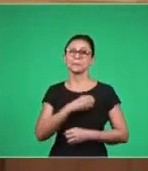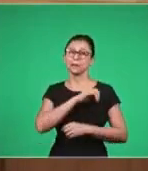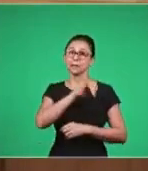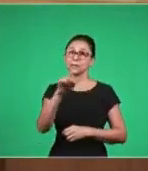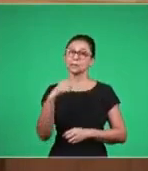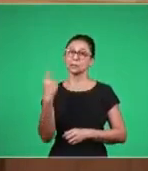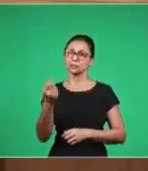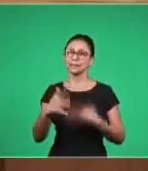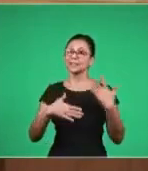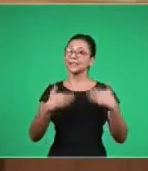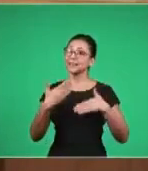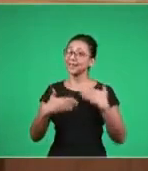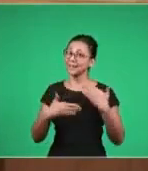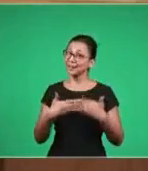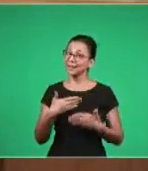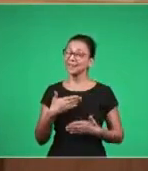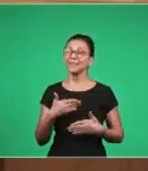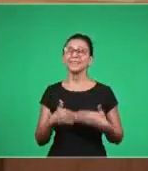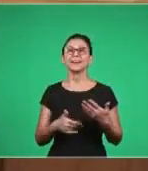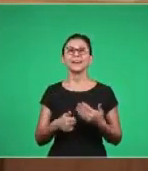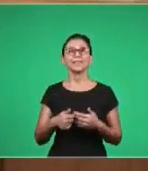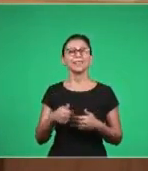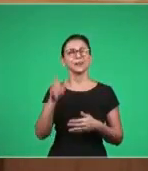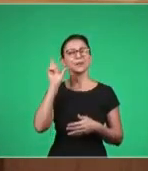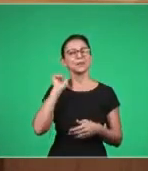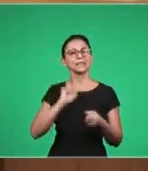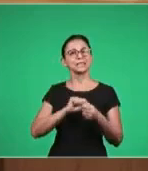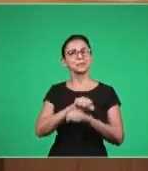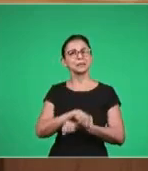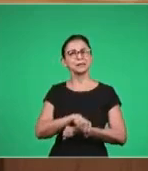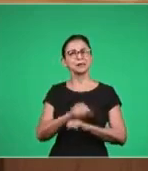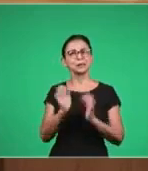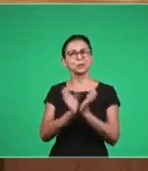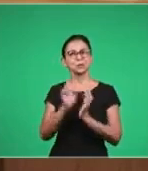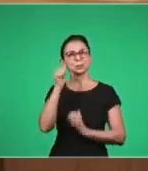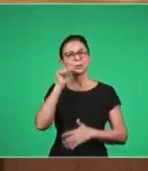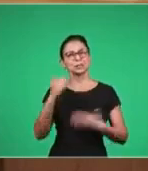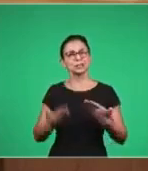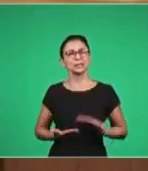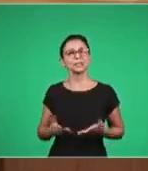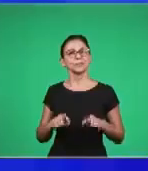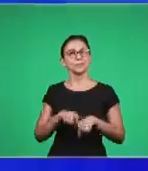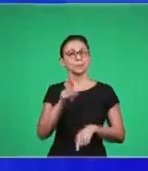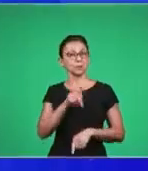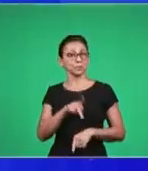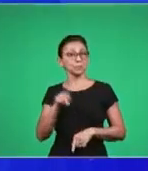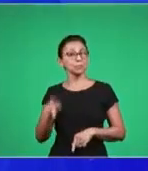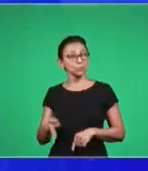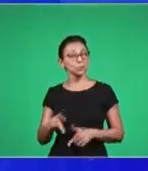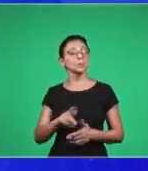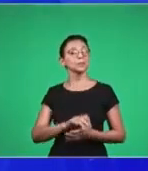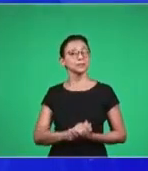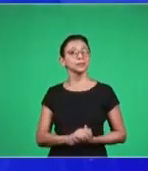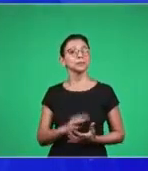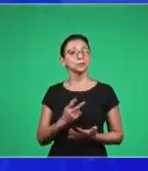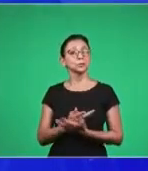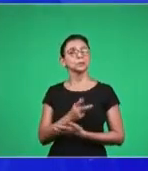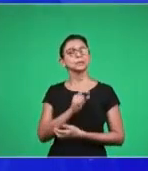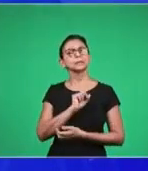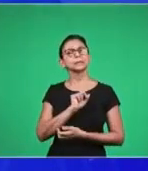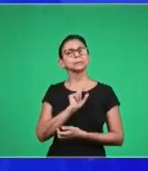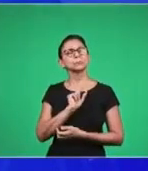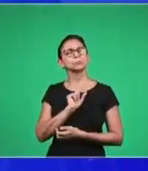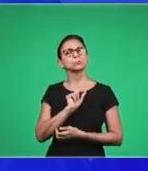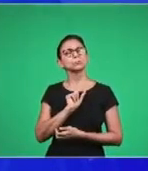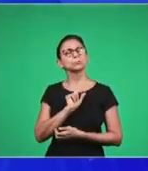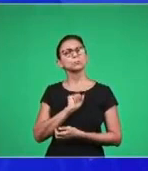school. We also want to inform everyone with great joy that we had a seminar of